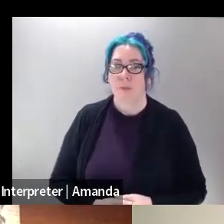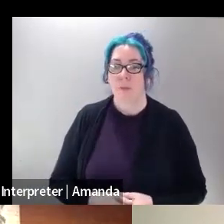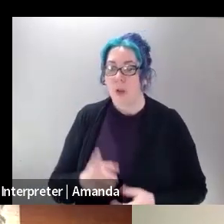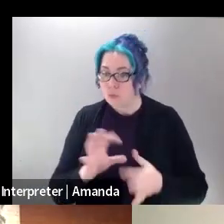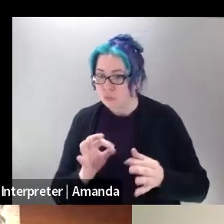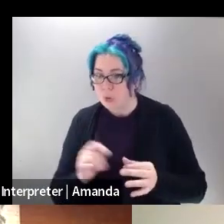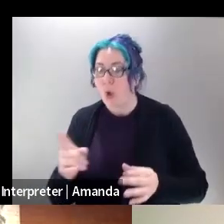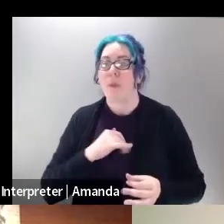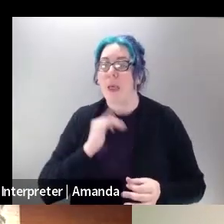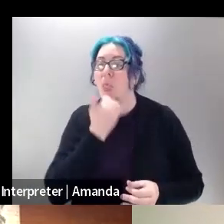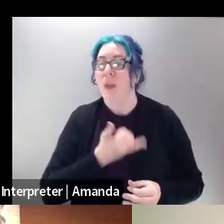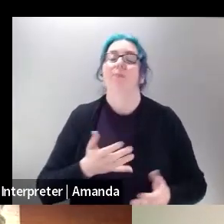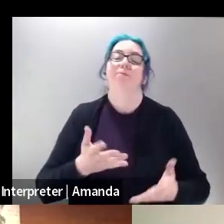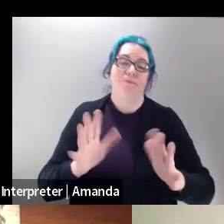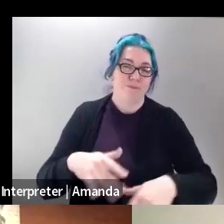Great.